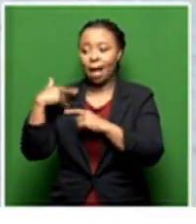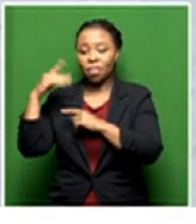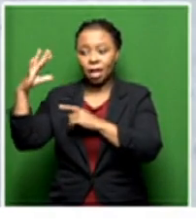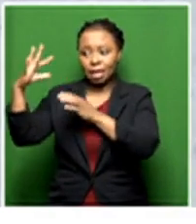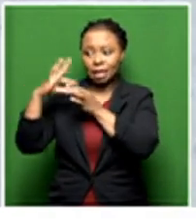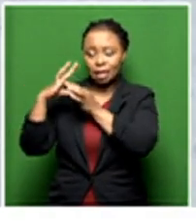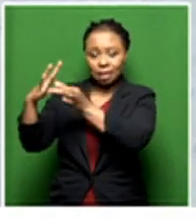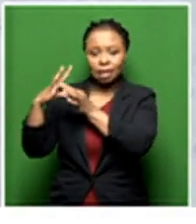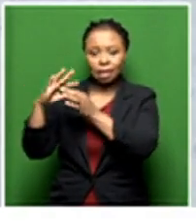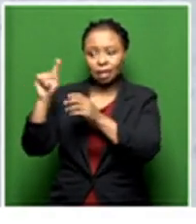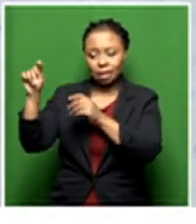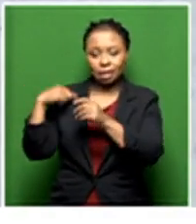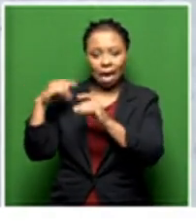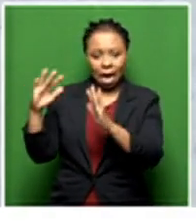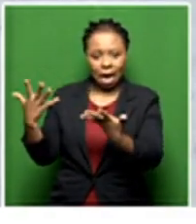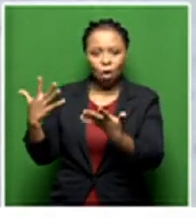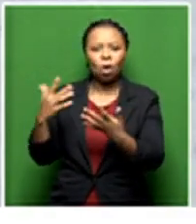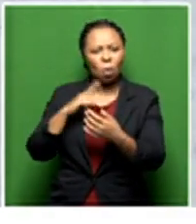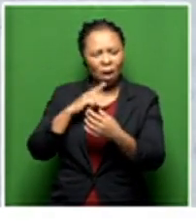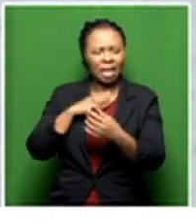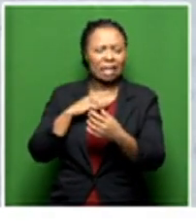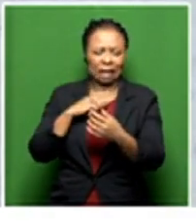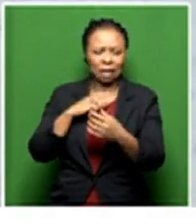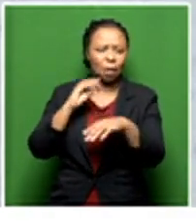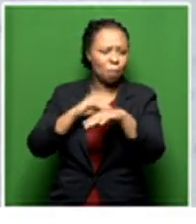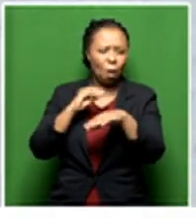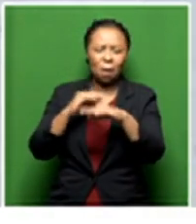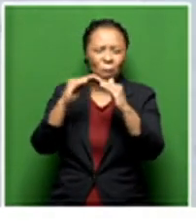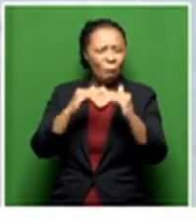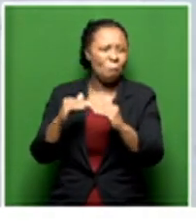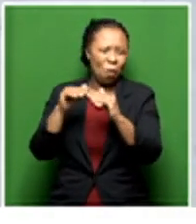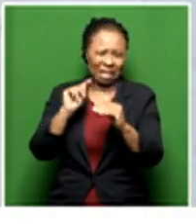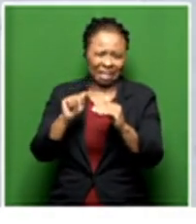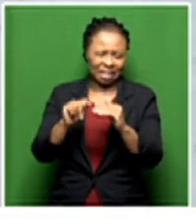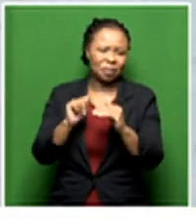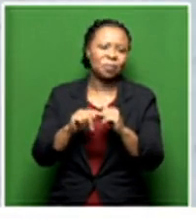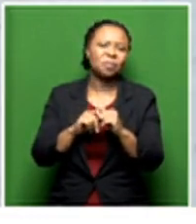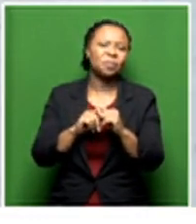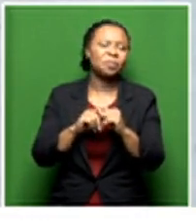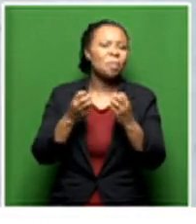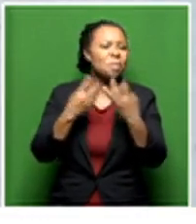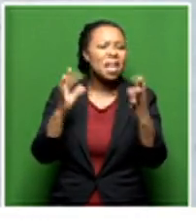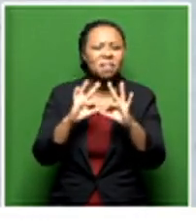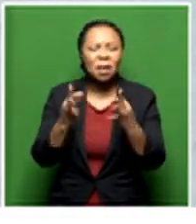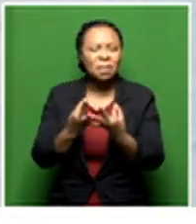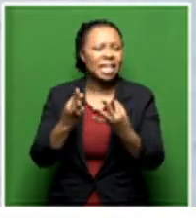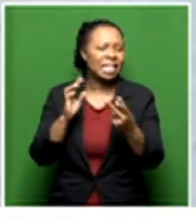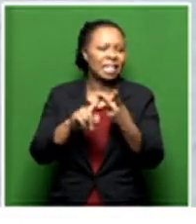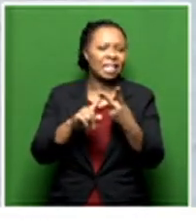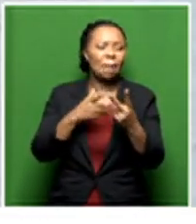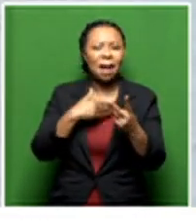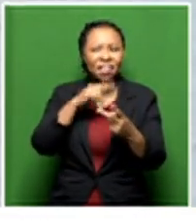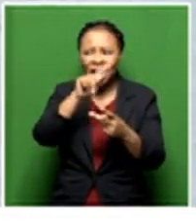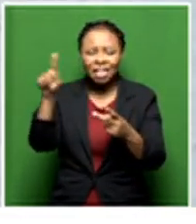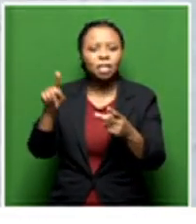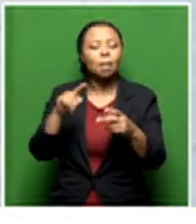is because this is a common problem, simply. Many families, many mothers have the same problem,